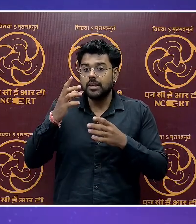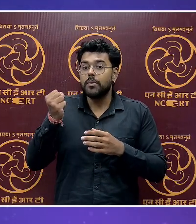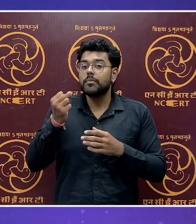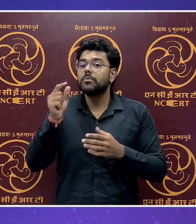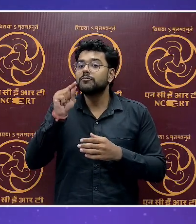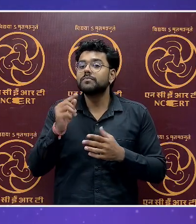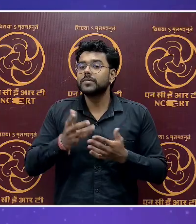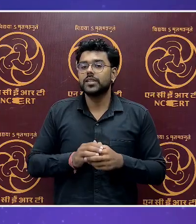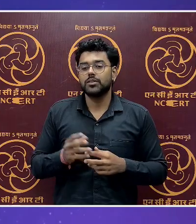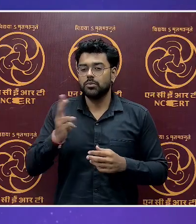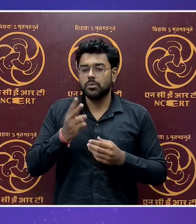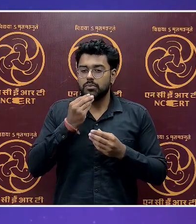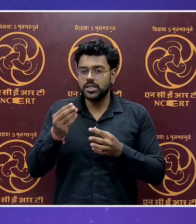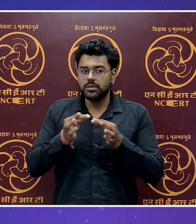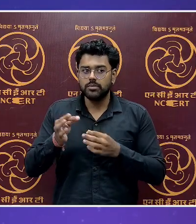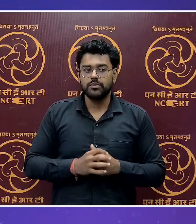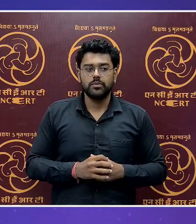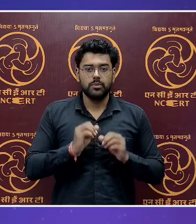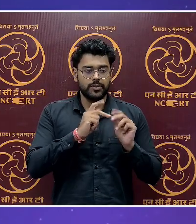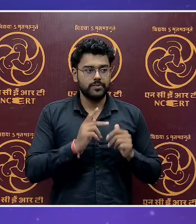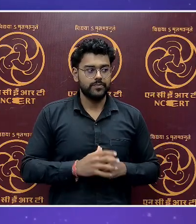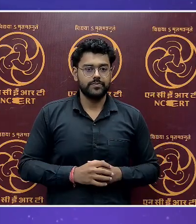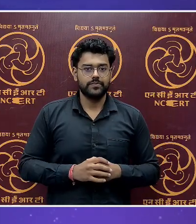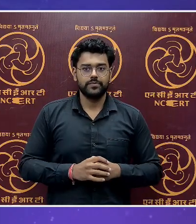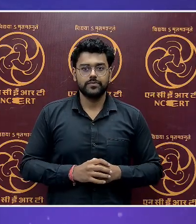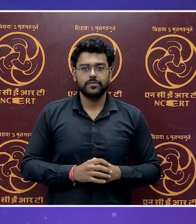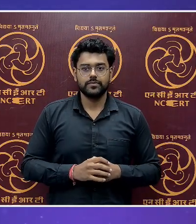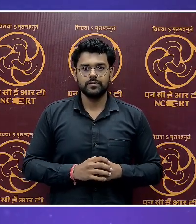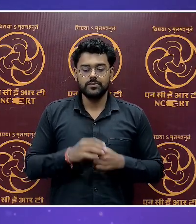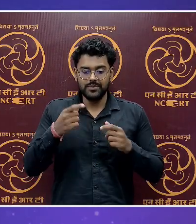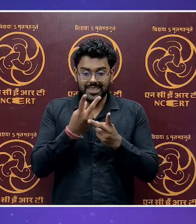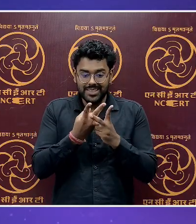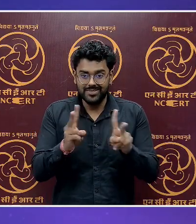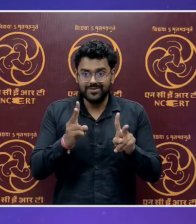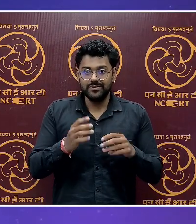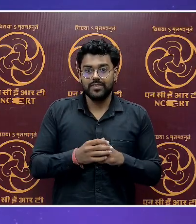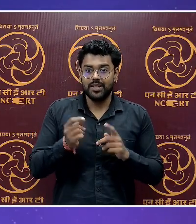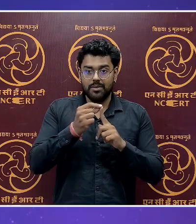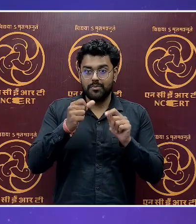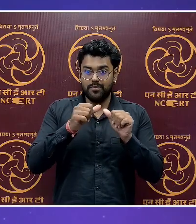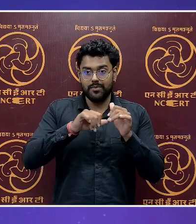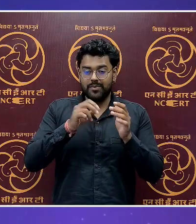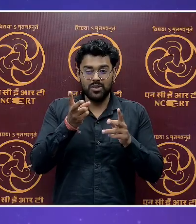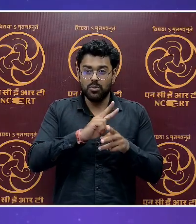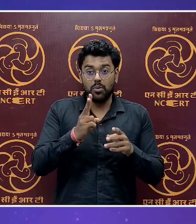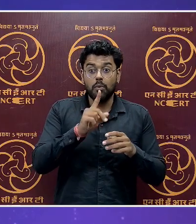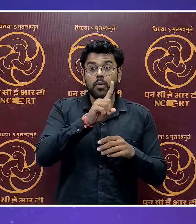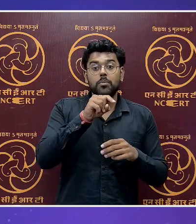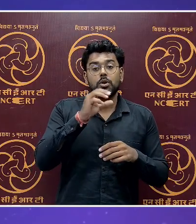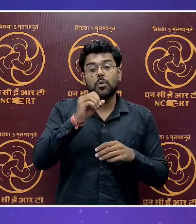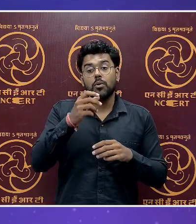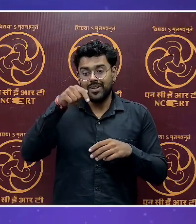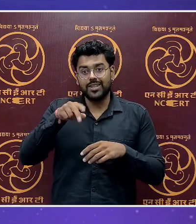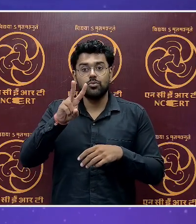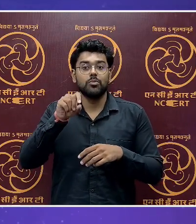be addressed here. Yeah. Right. So, ma'am, the difference between process 1.0 and 2.0 is the earlier we do